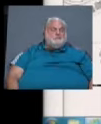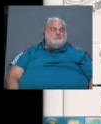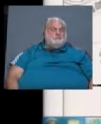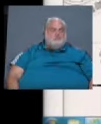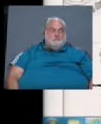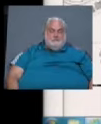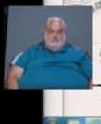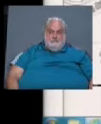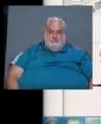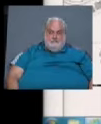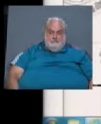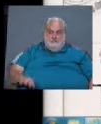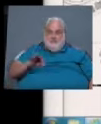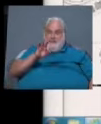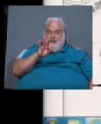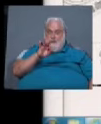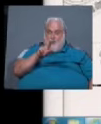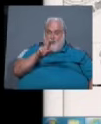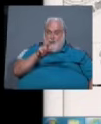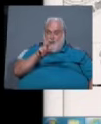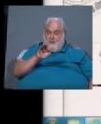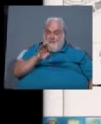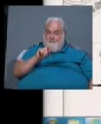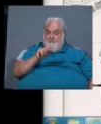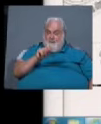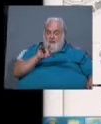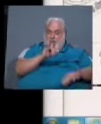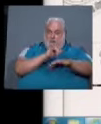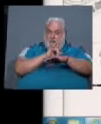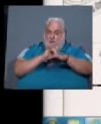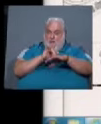Is that 100 feet open space?